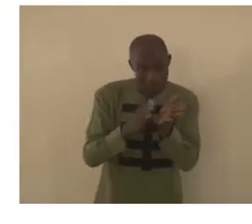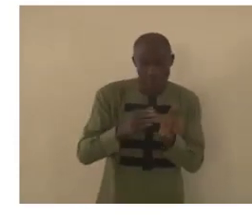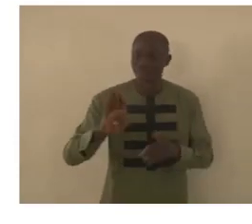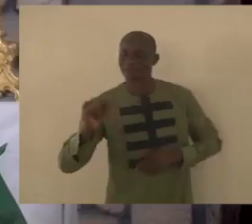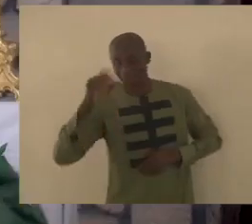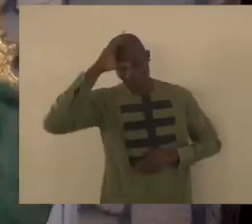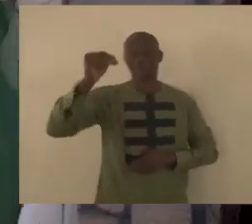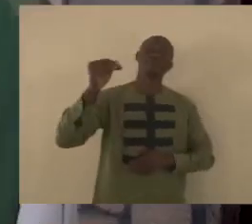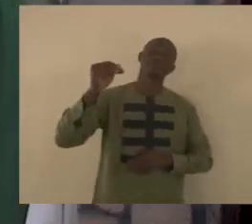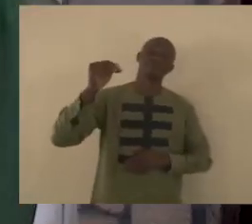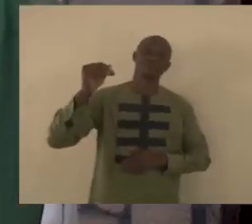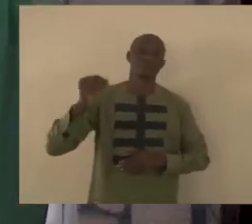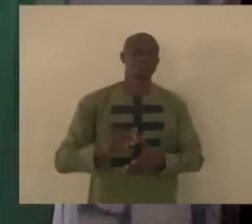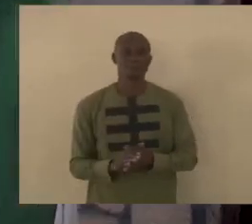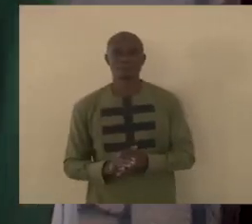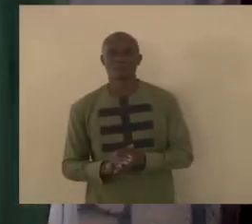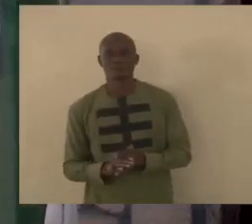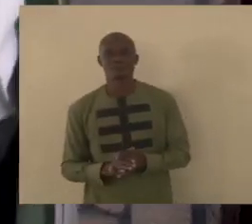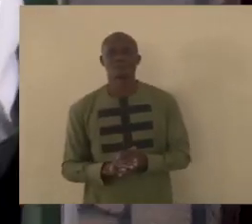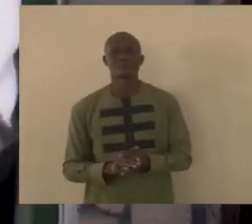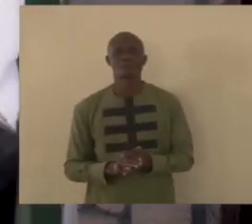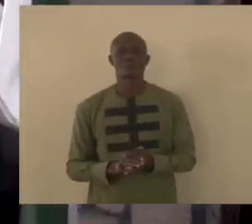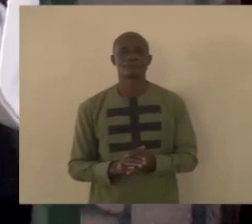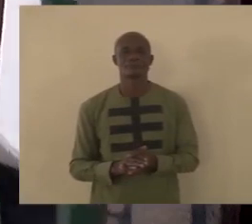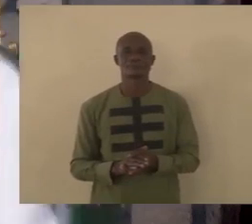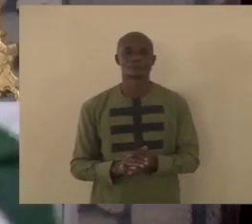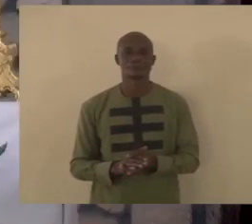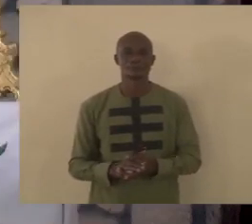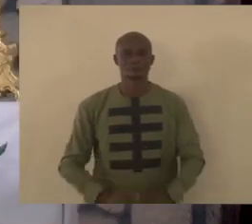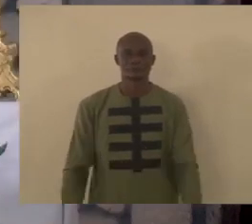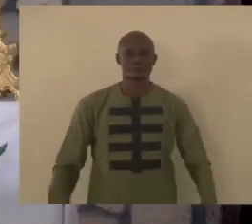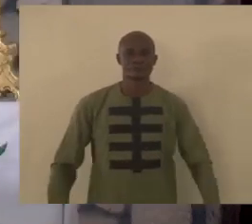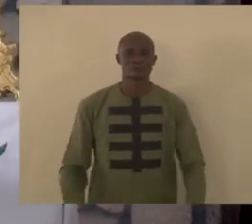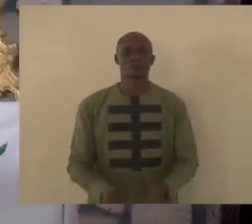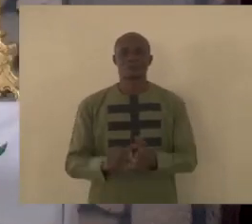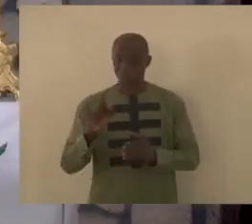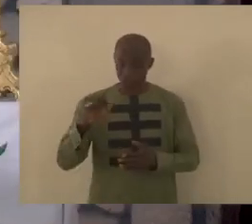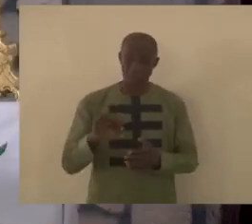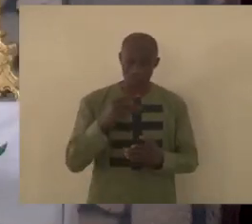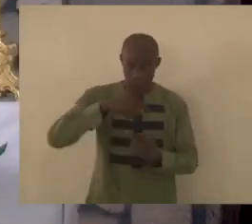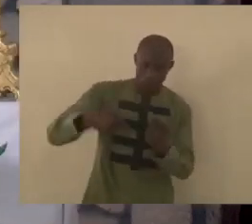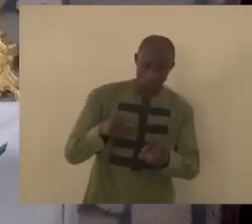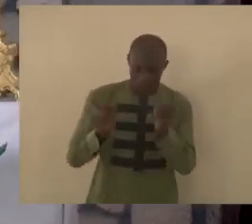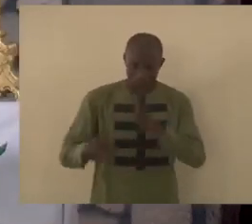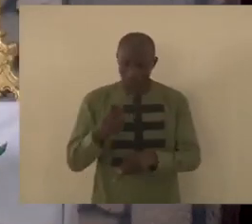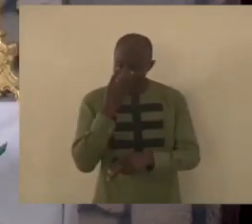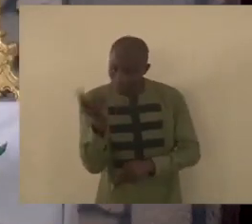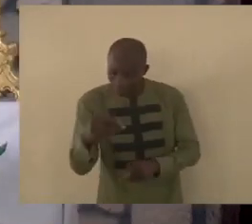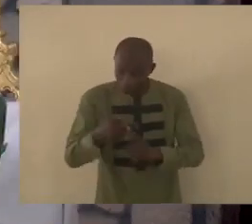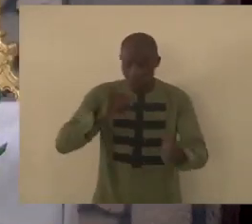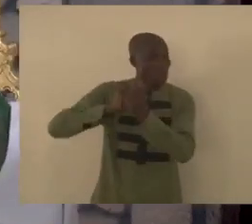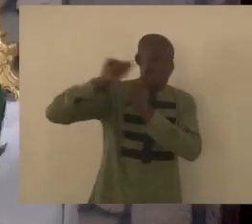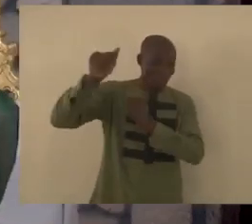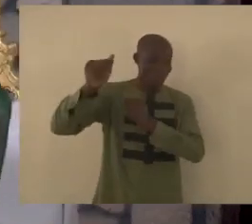by men. They made their own phylacteries to be what? Very broad, and their fringes very long, so that when people see them from afar,